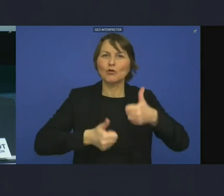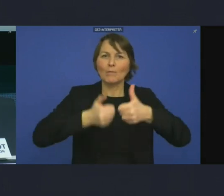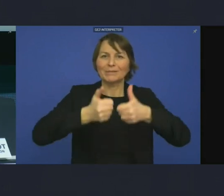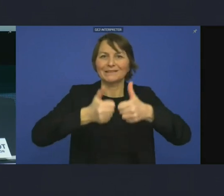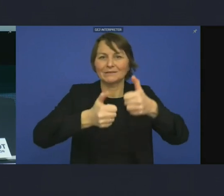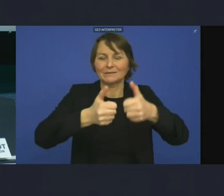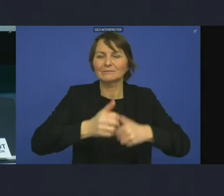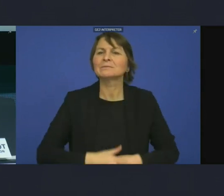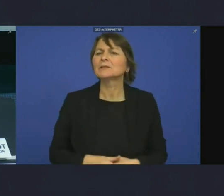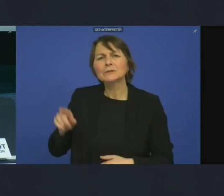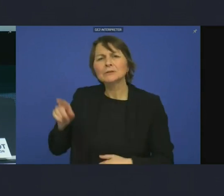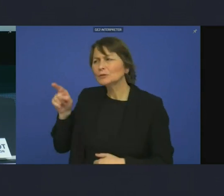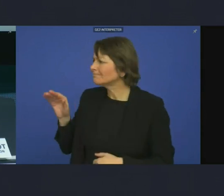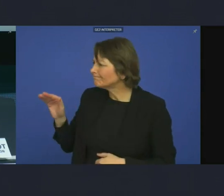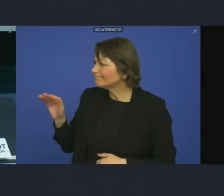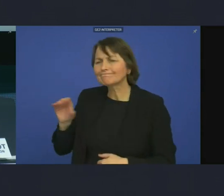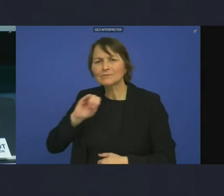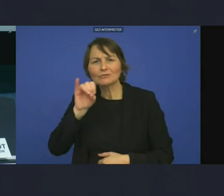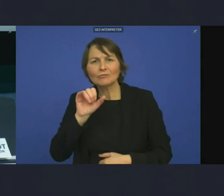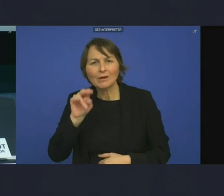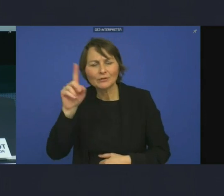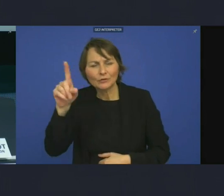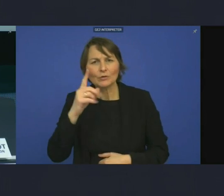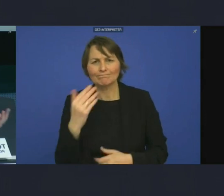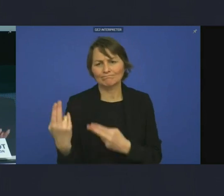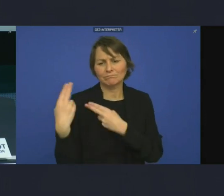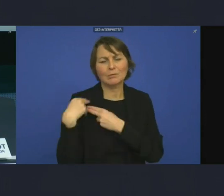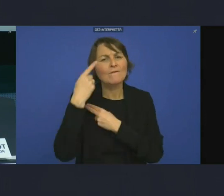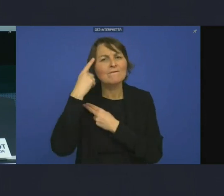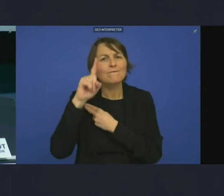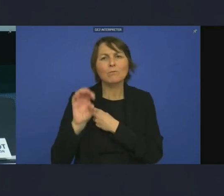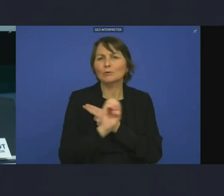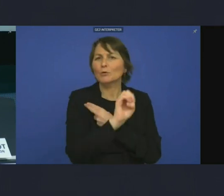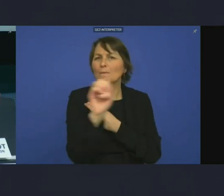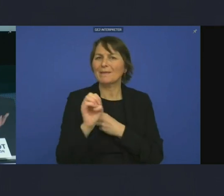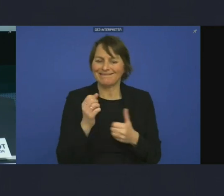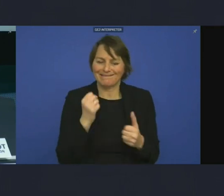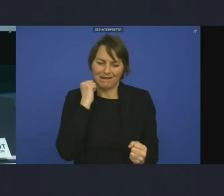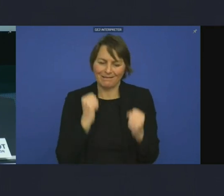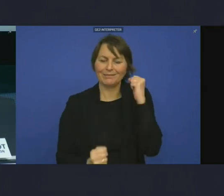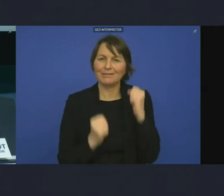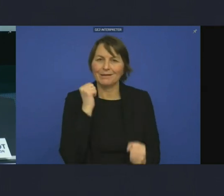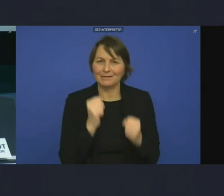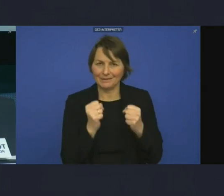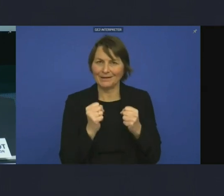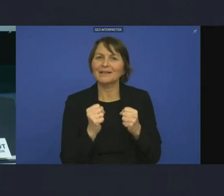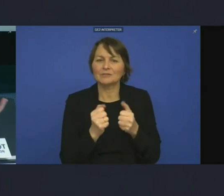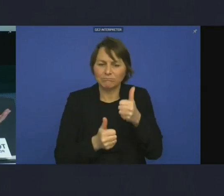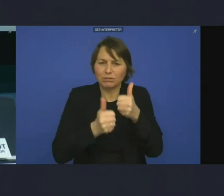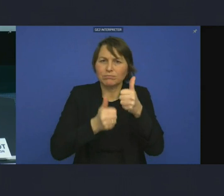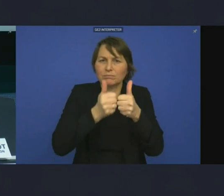of organizing the European Athletics Championship in 2020 in France. And of